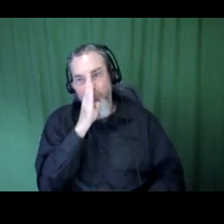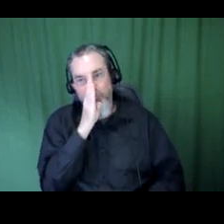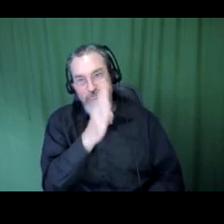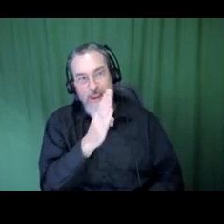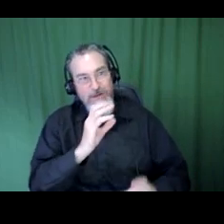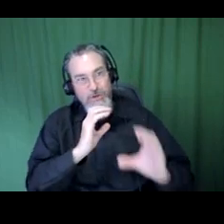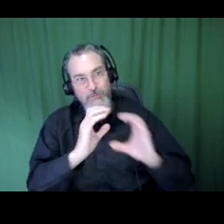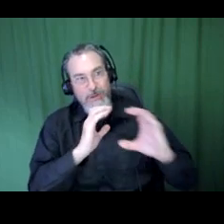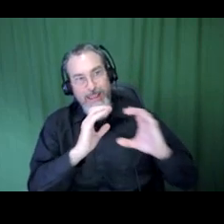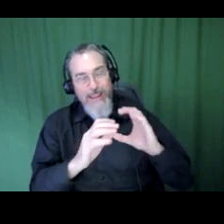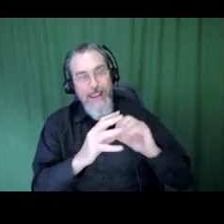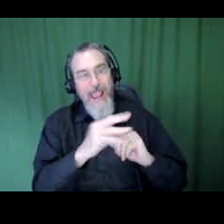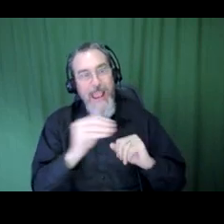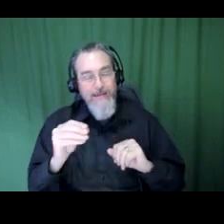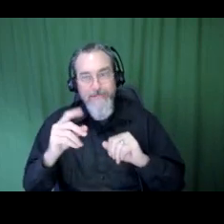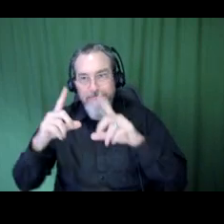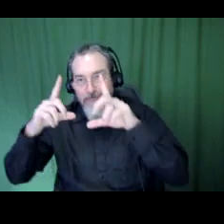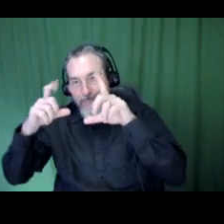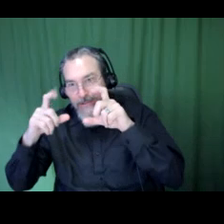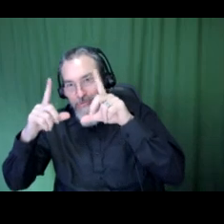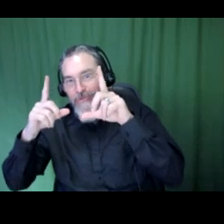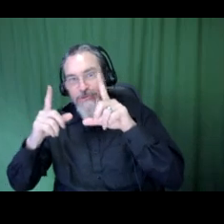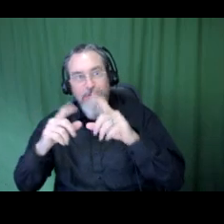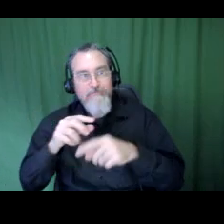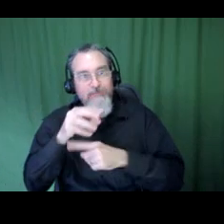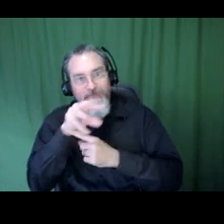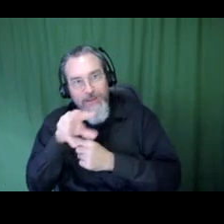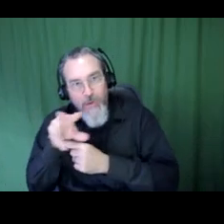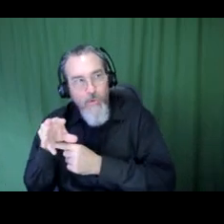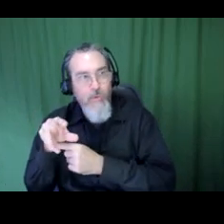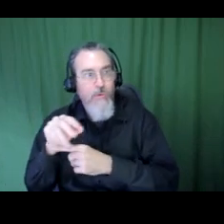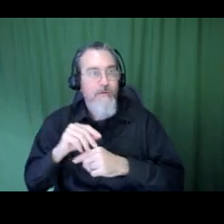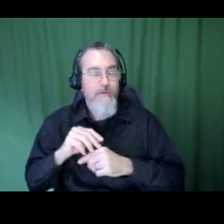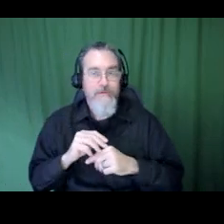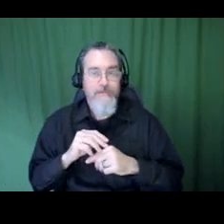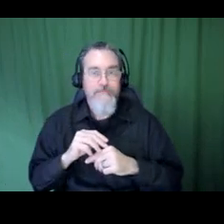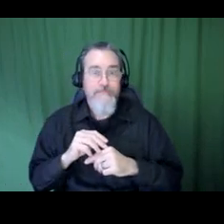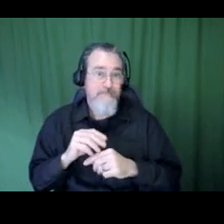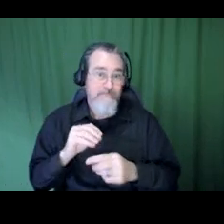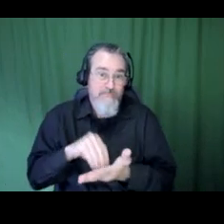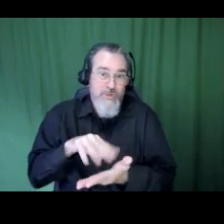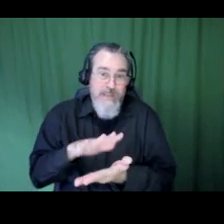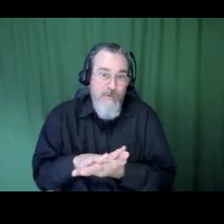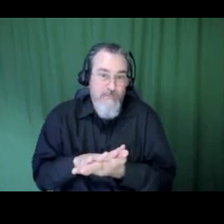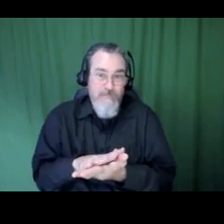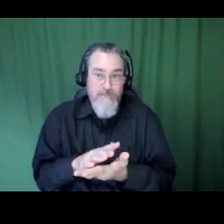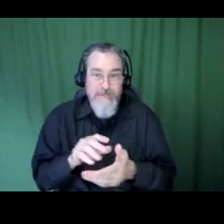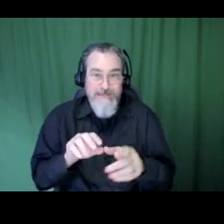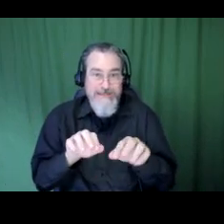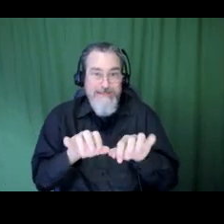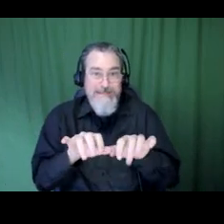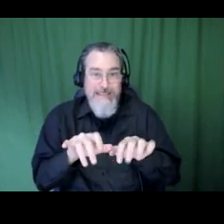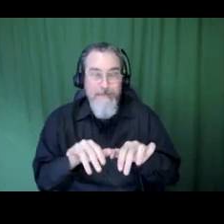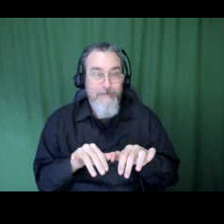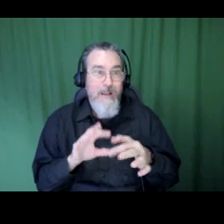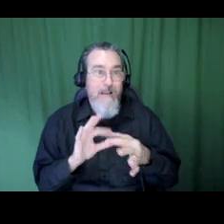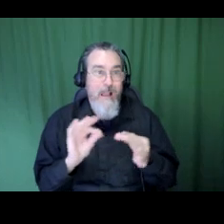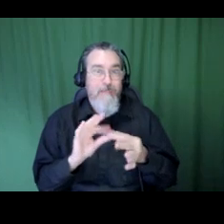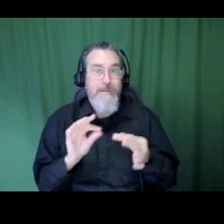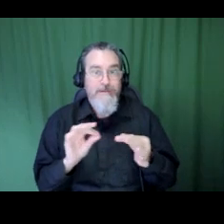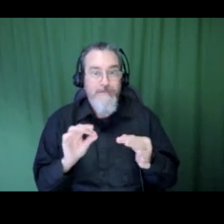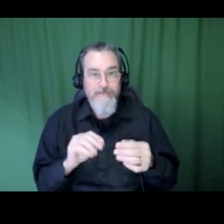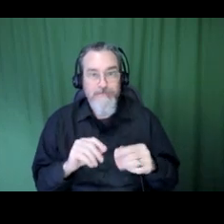needs. So you can take photos, you can take video, or you can just put in a verbal typed out comment.